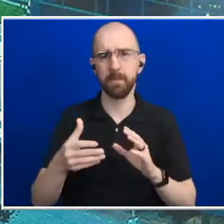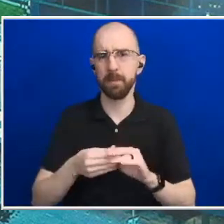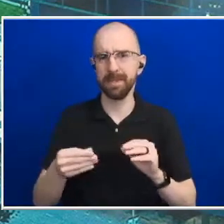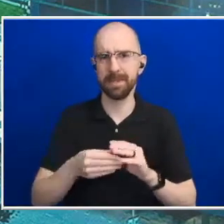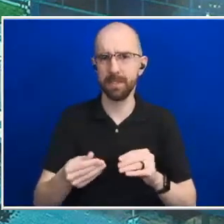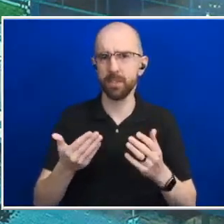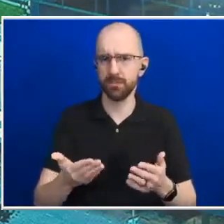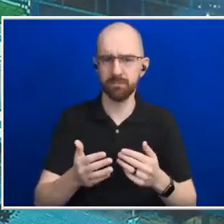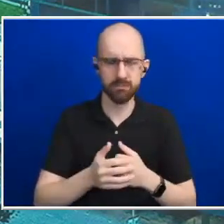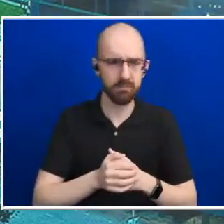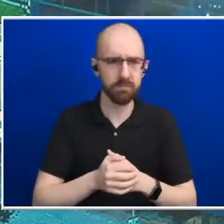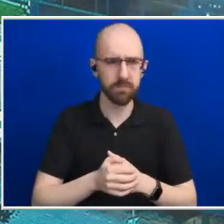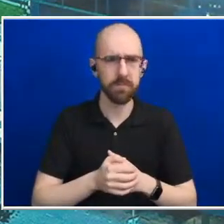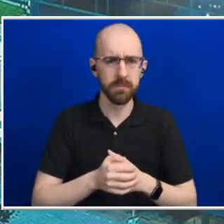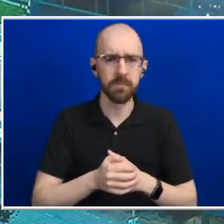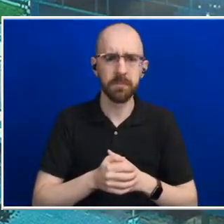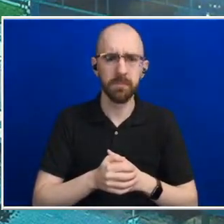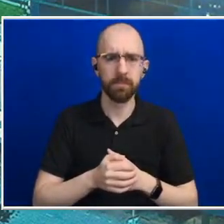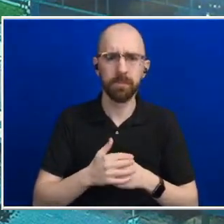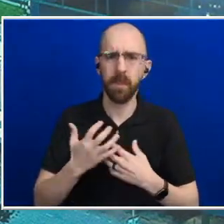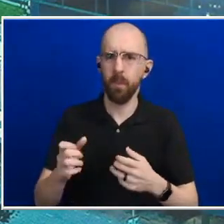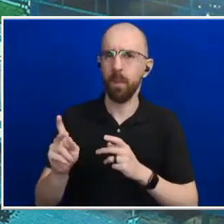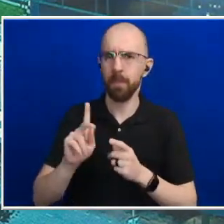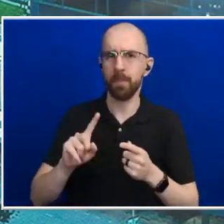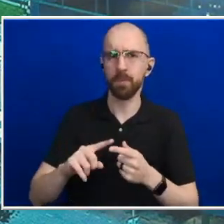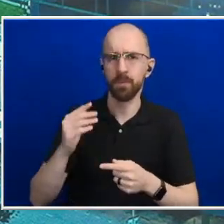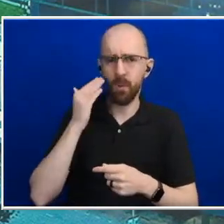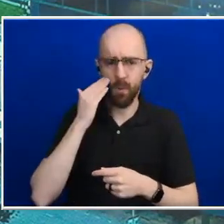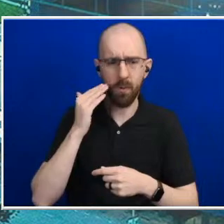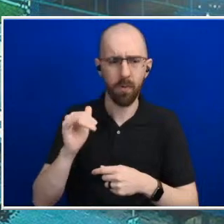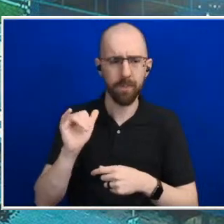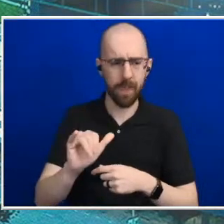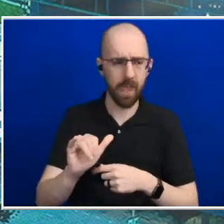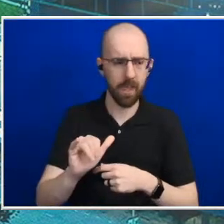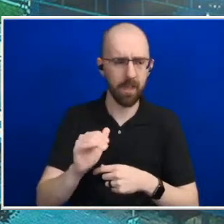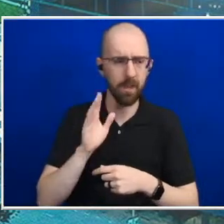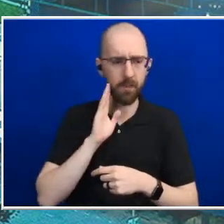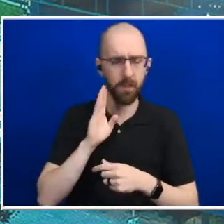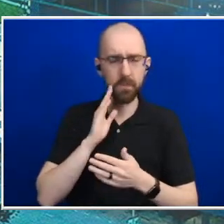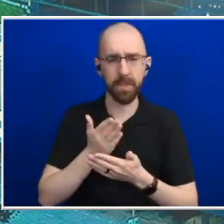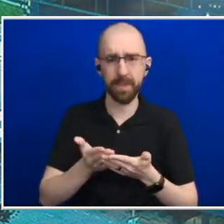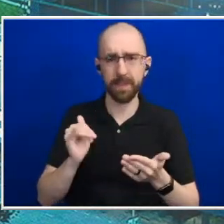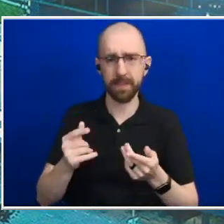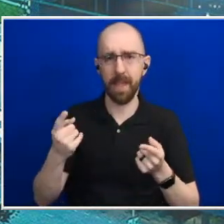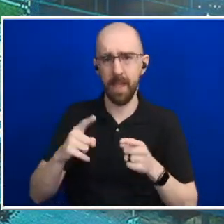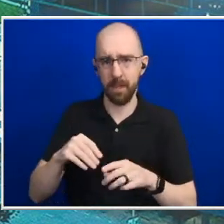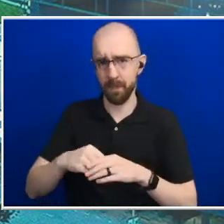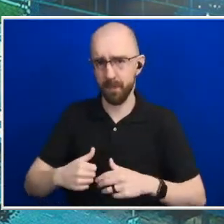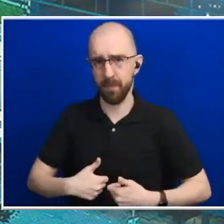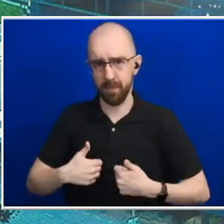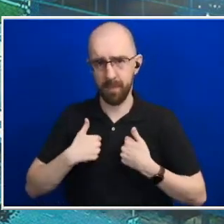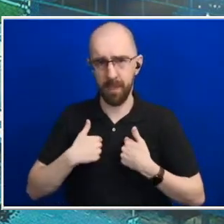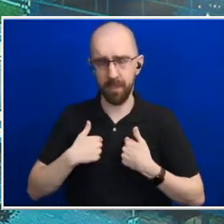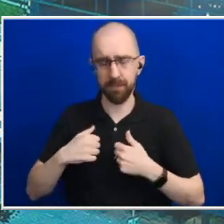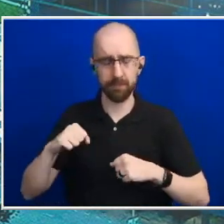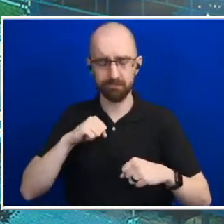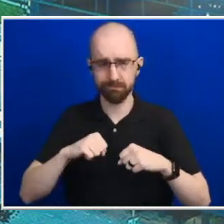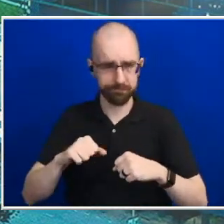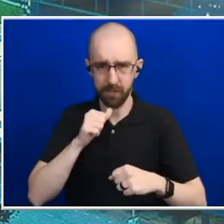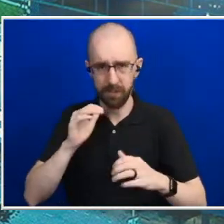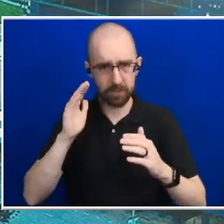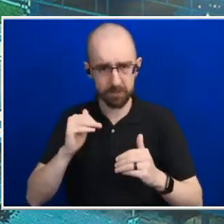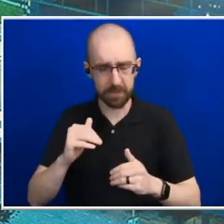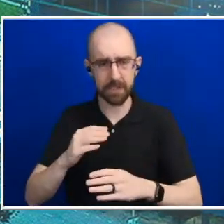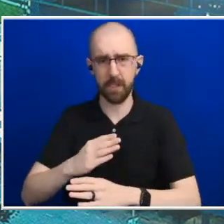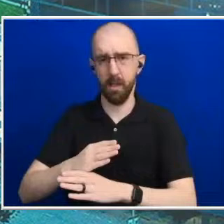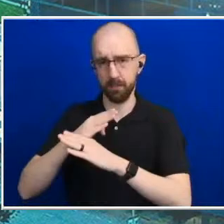just want people to know that there's going to be things that happen in your life that aren't expected. There's going to be obstacles put in your way. It's all